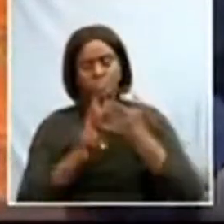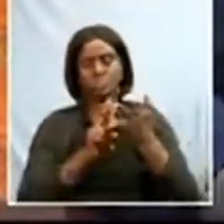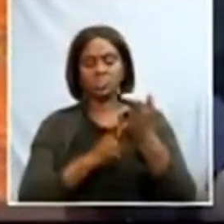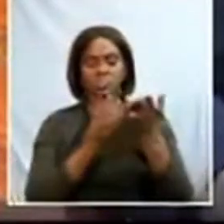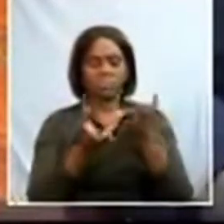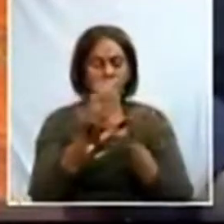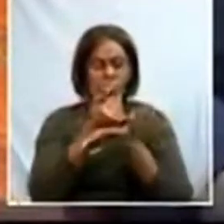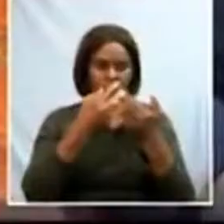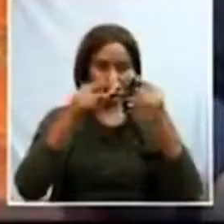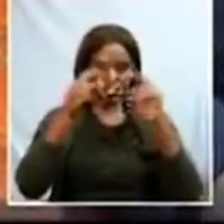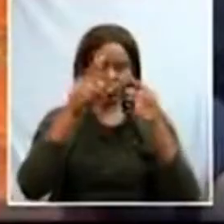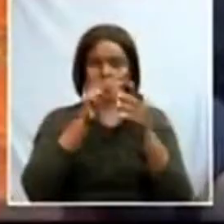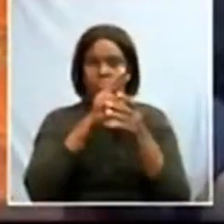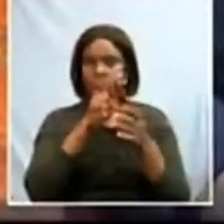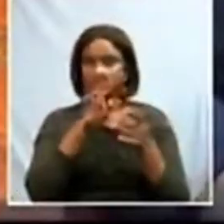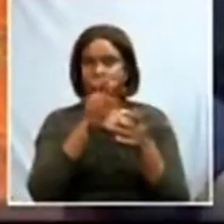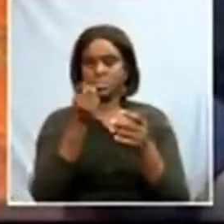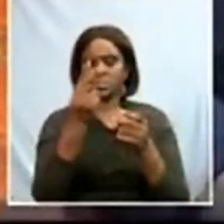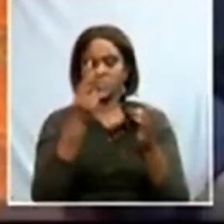recovery progress of